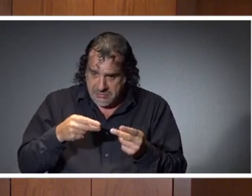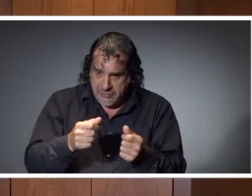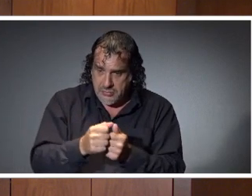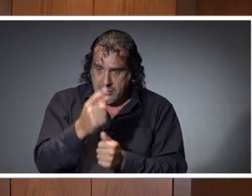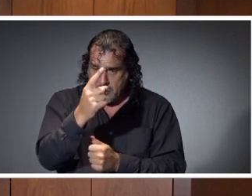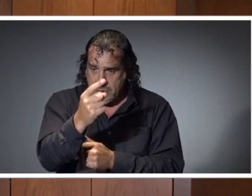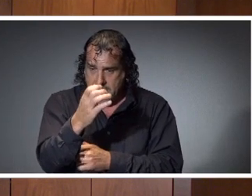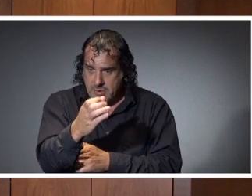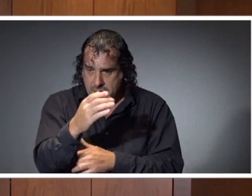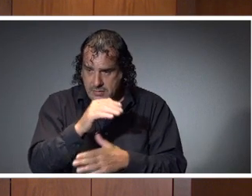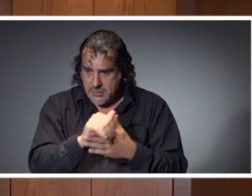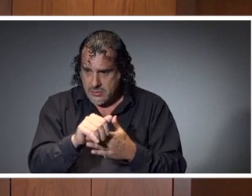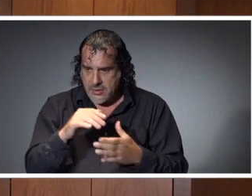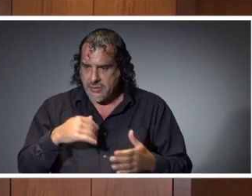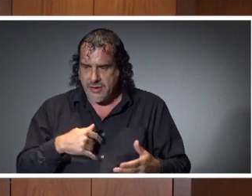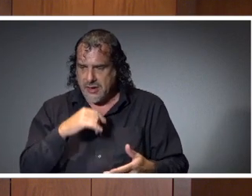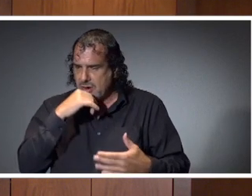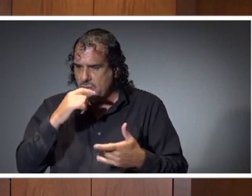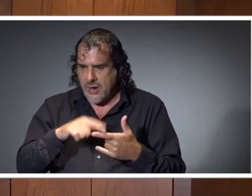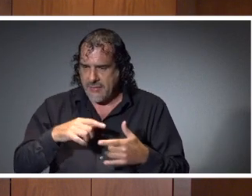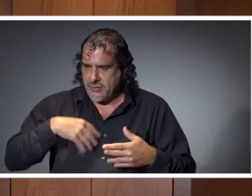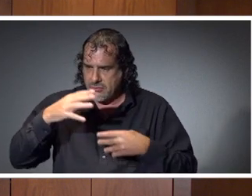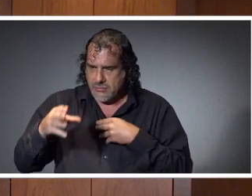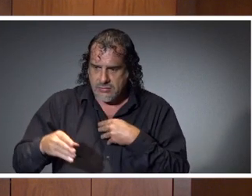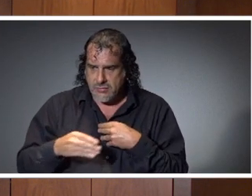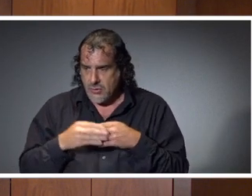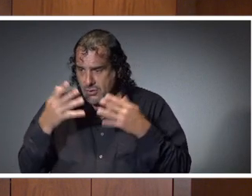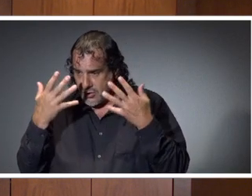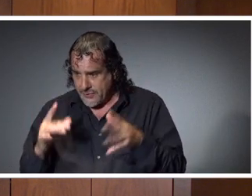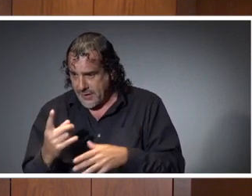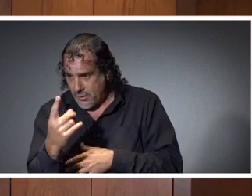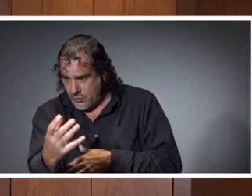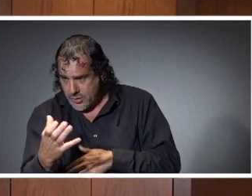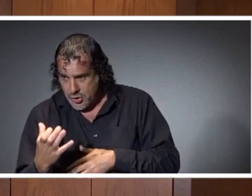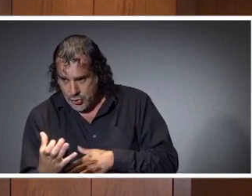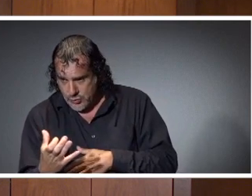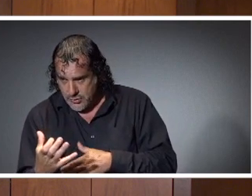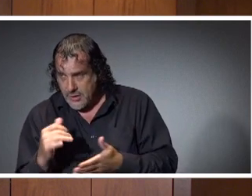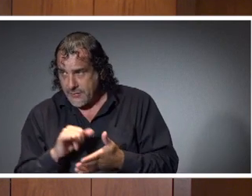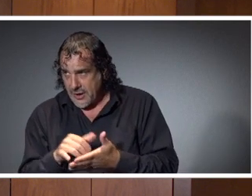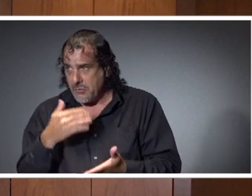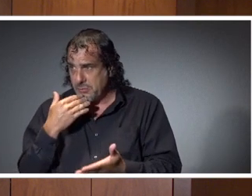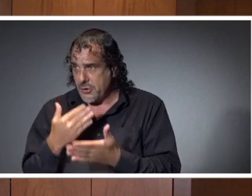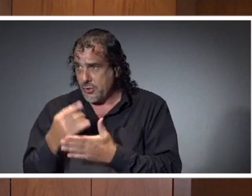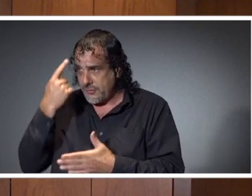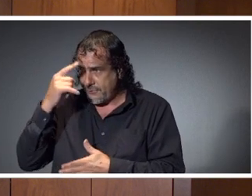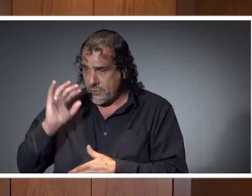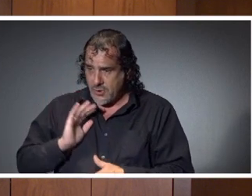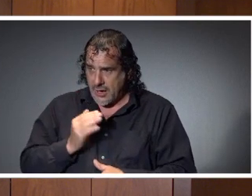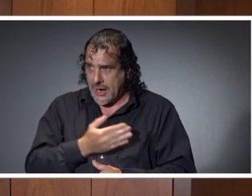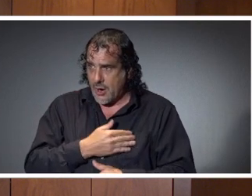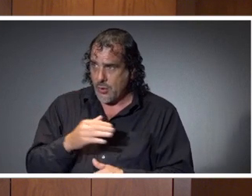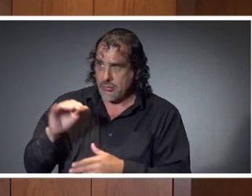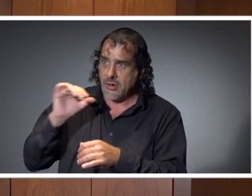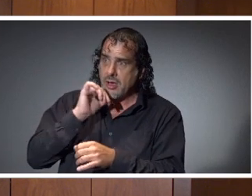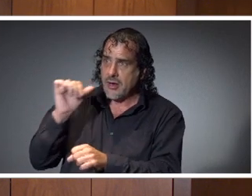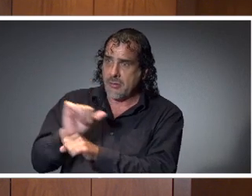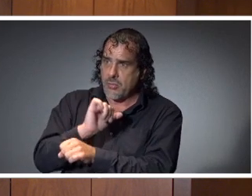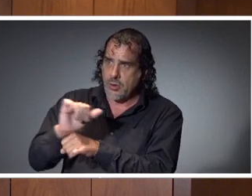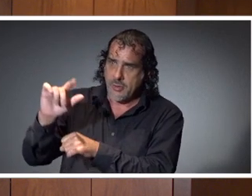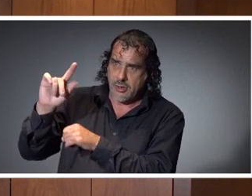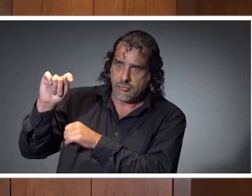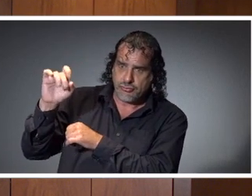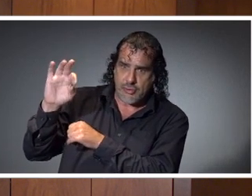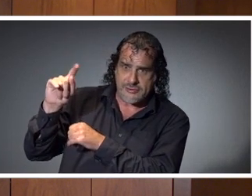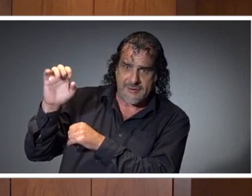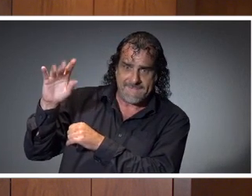$100, they don't have to chip in the extra 100, which would be good news for our unemployment trust fund. Has your